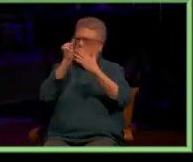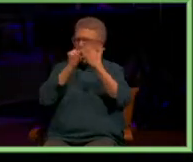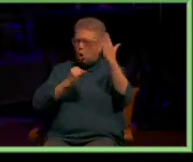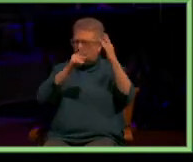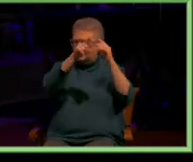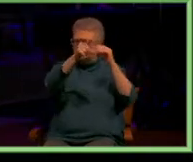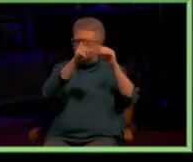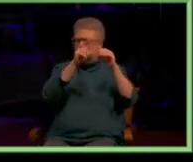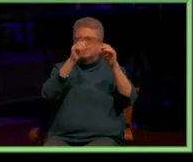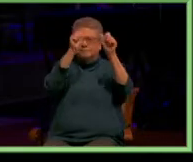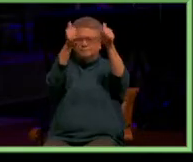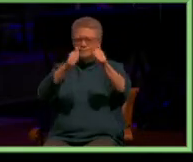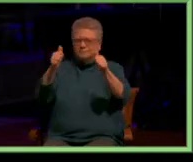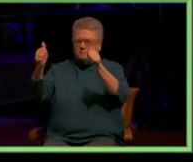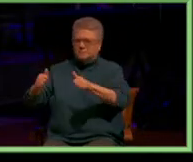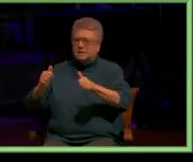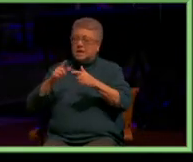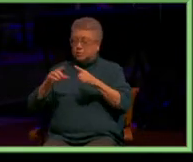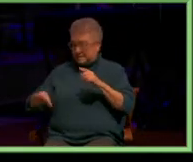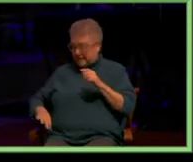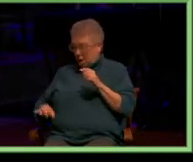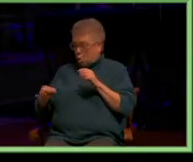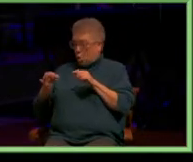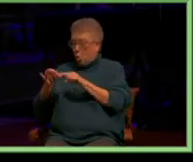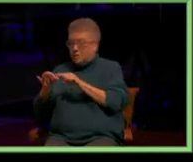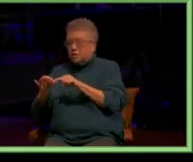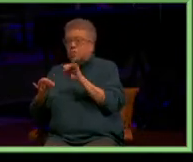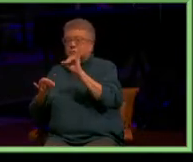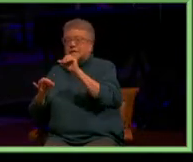pocket and pull out a coin, you will see on that coin